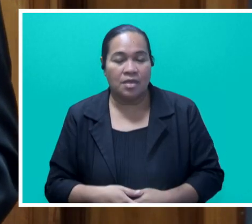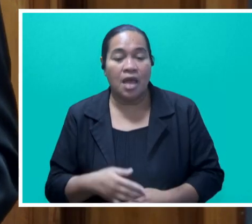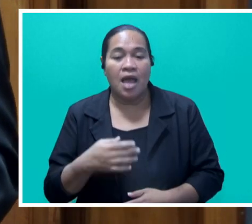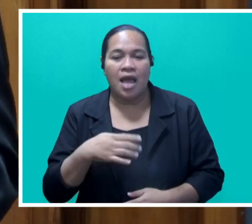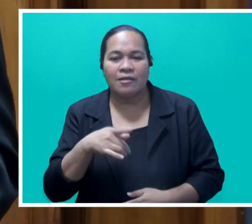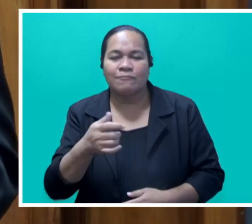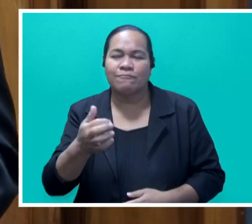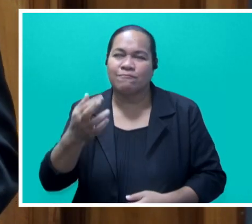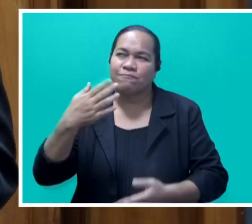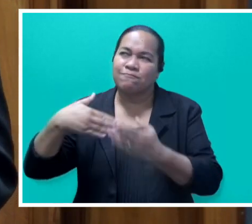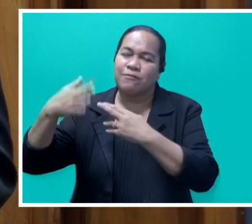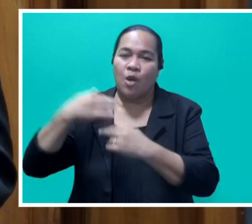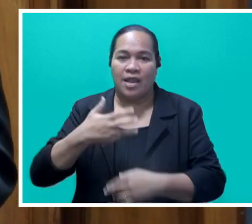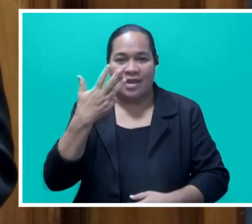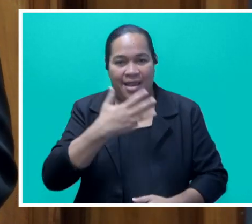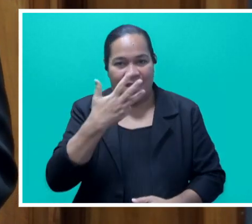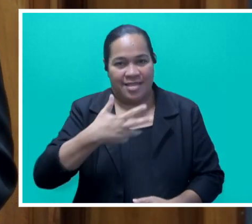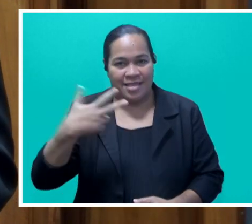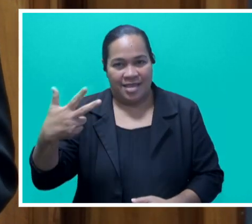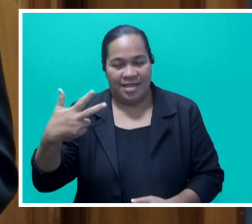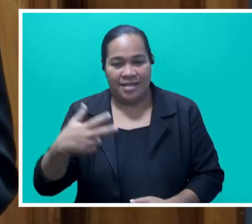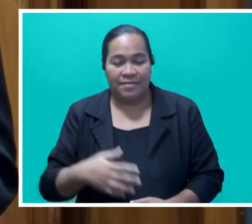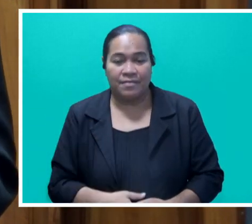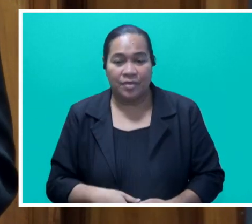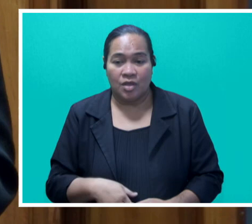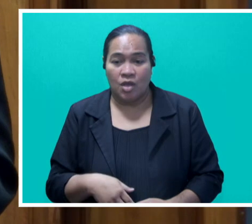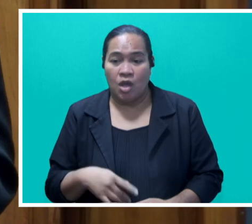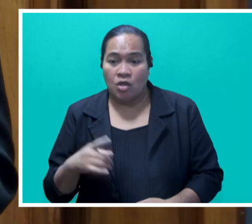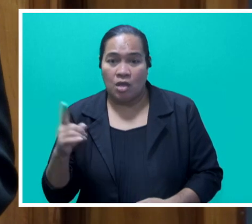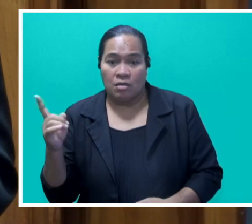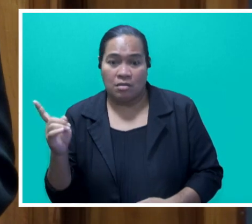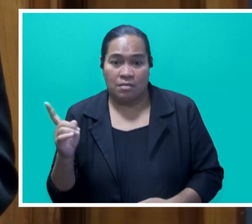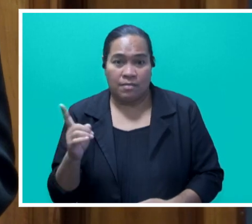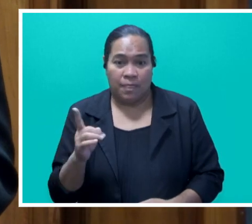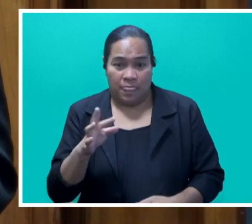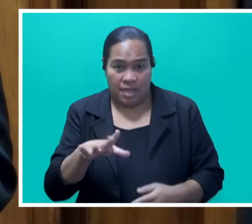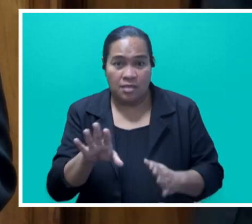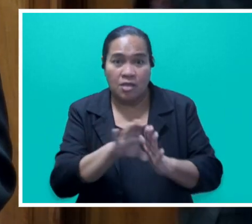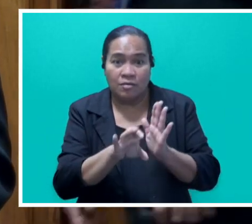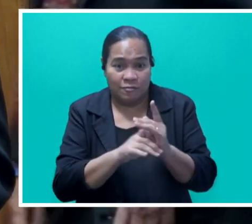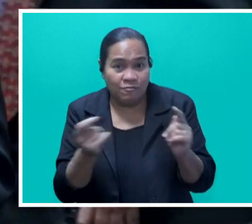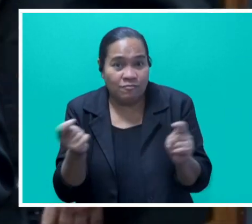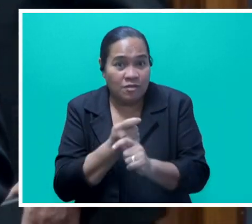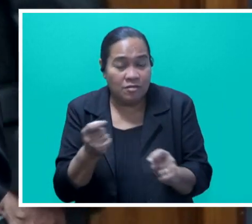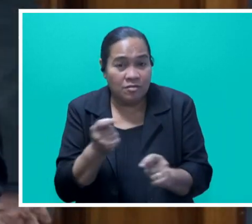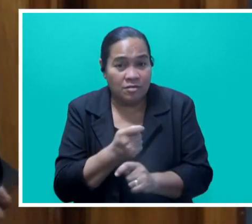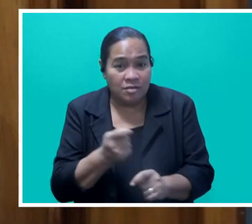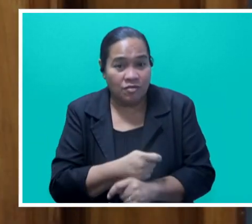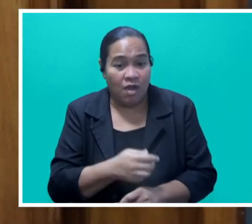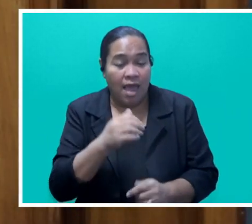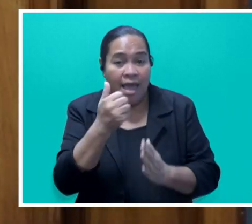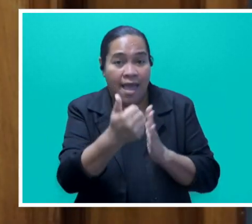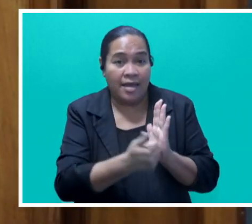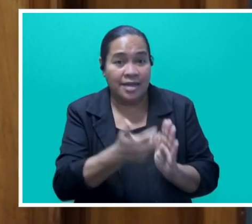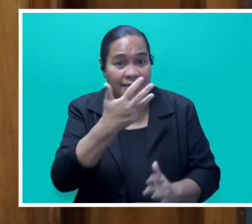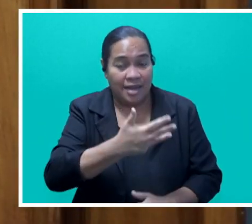back to 1998, and I quote, "The coming into force of the Constitutional Amendment Act of 1997